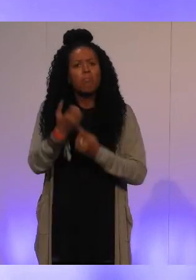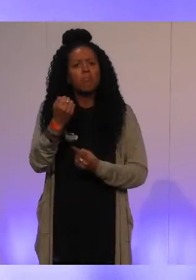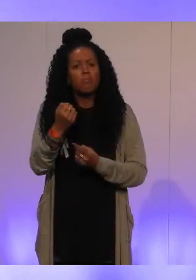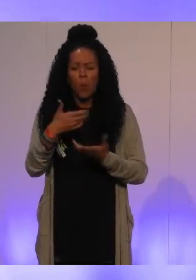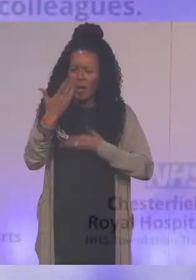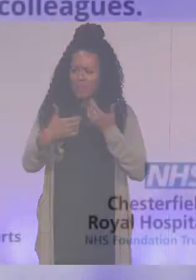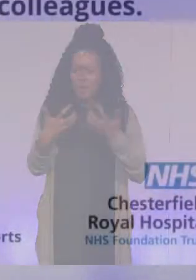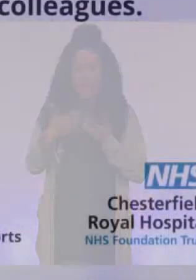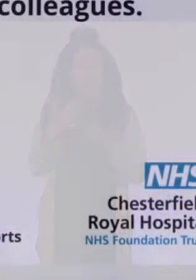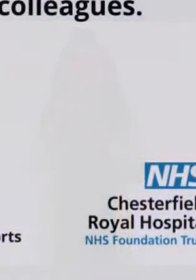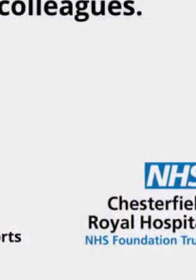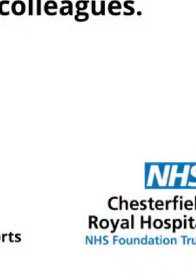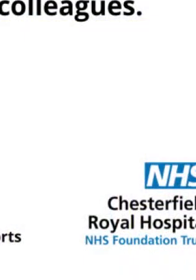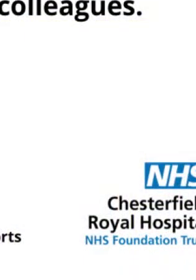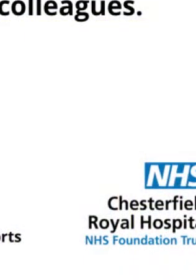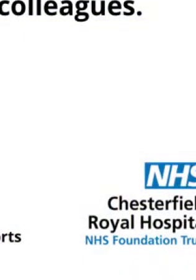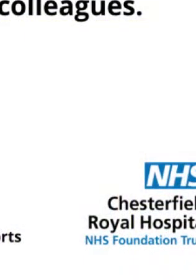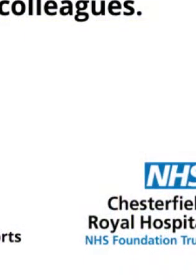partnership.